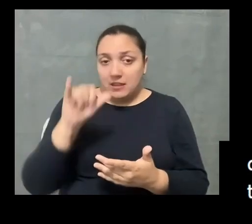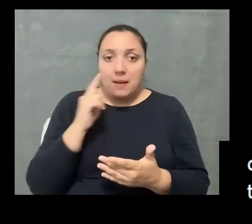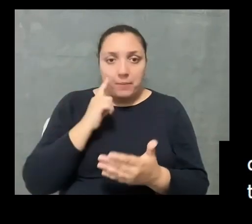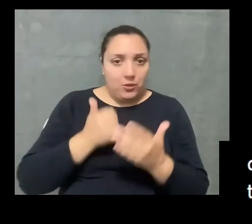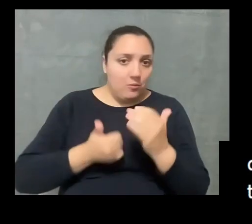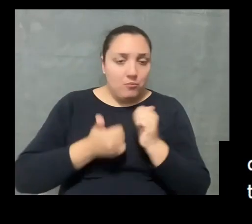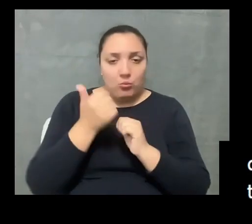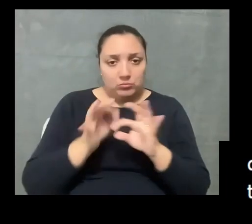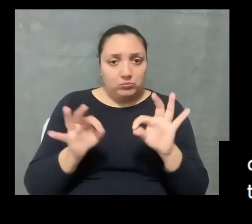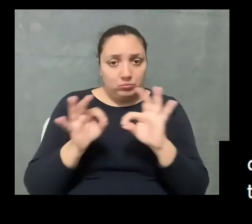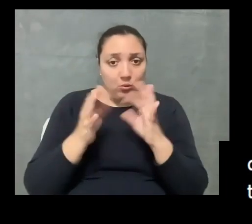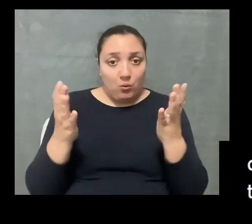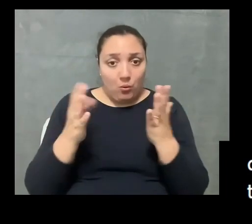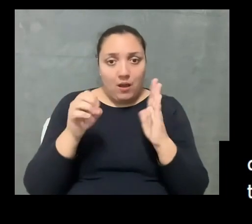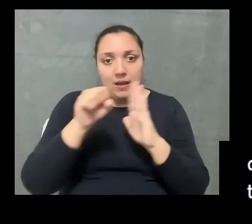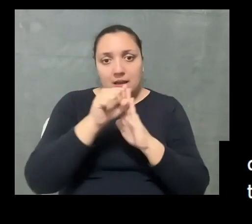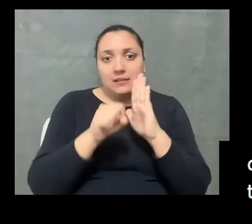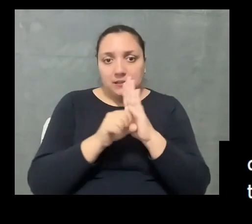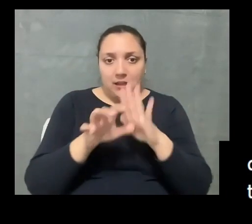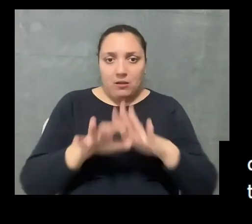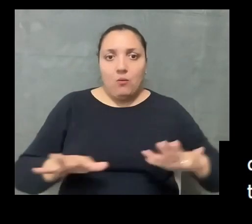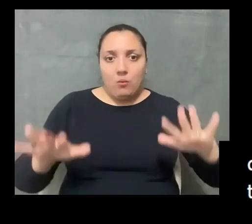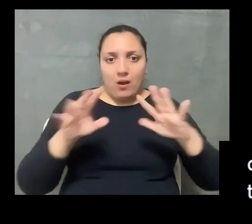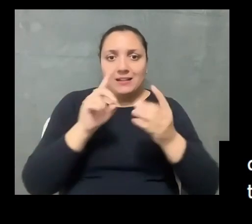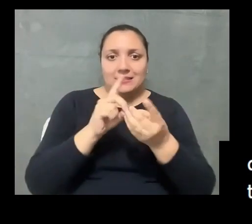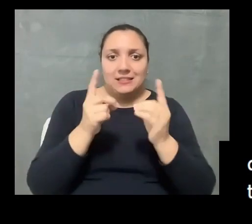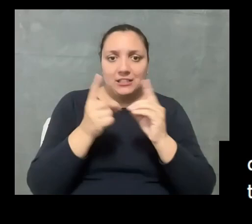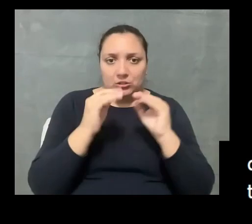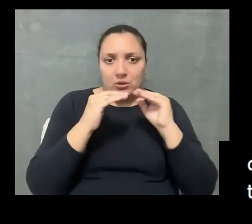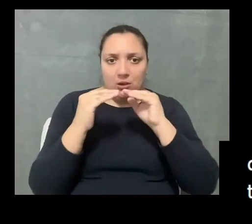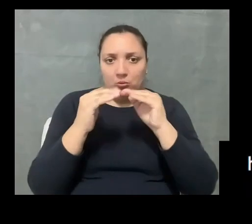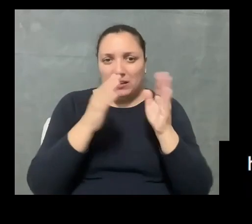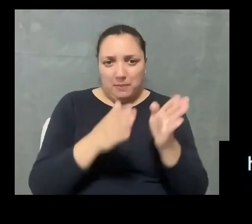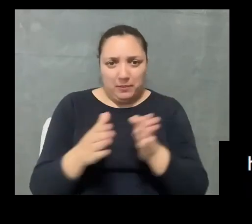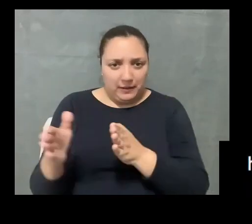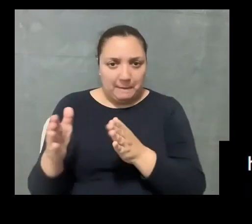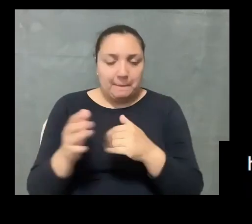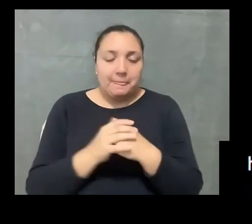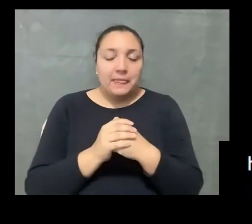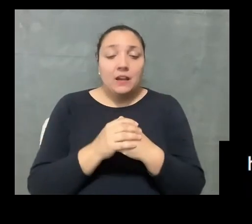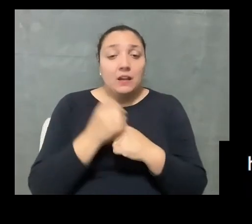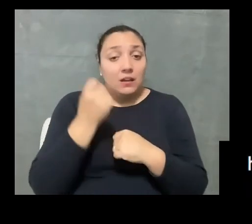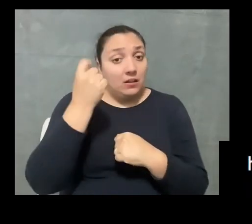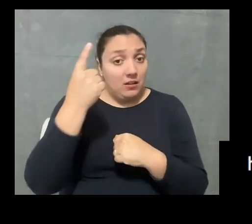today is the statewide digital equity plan. That plan, as has been